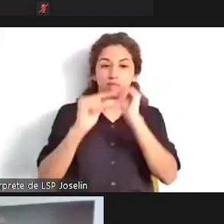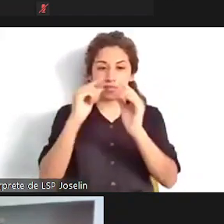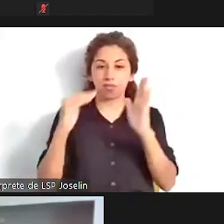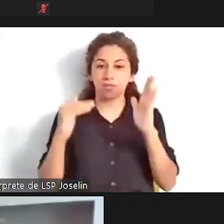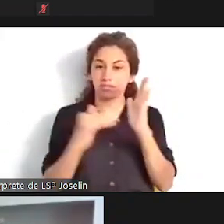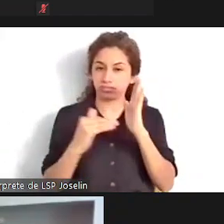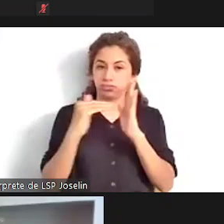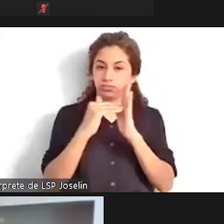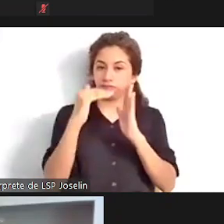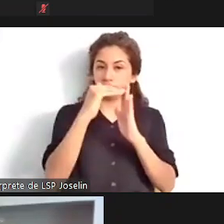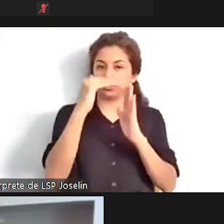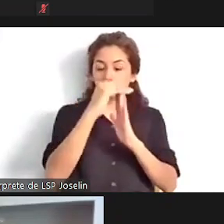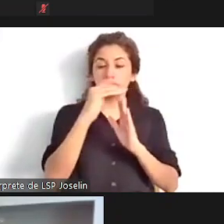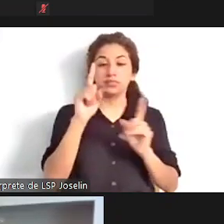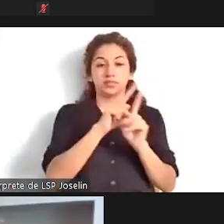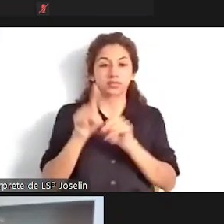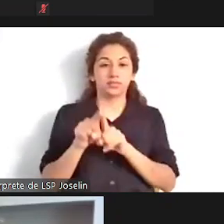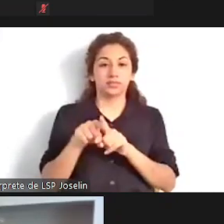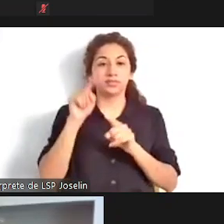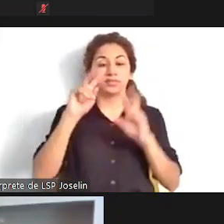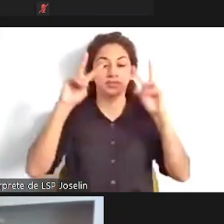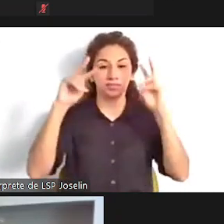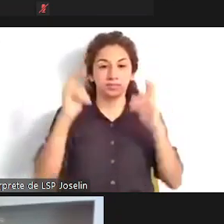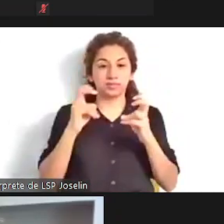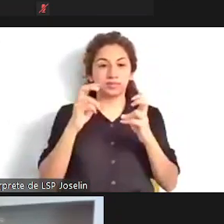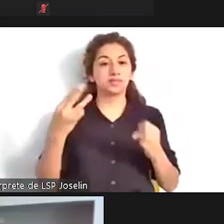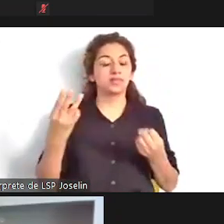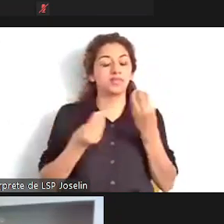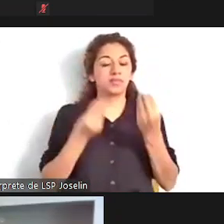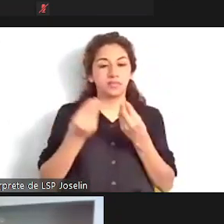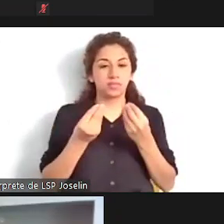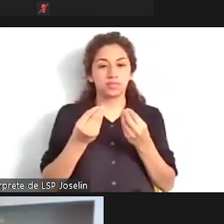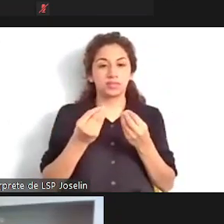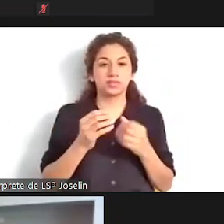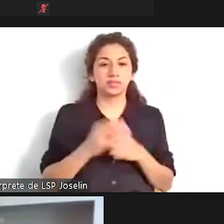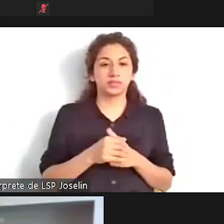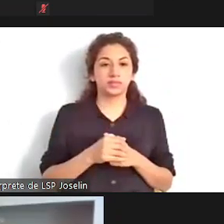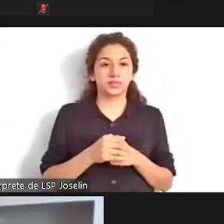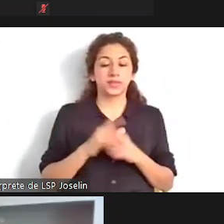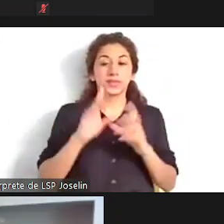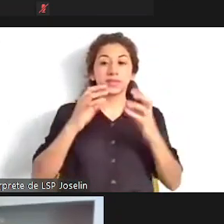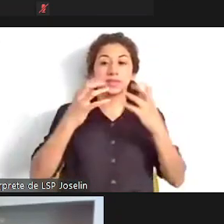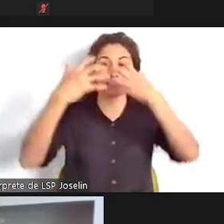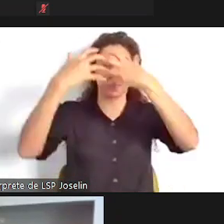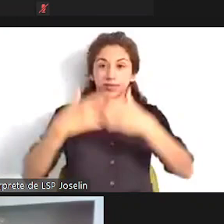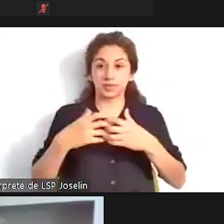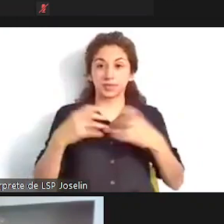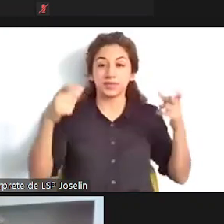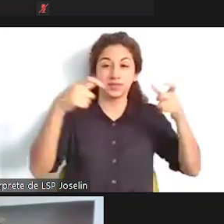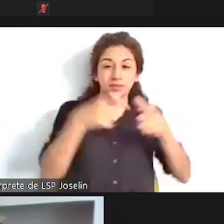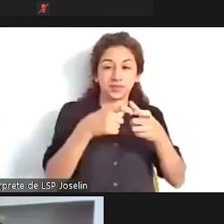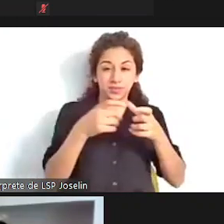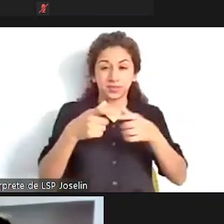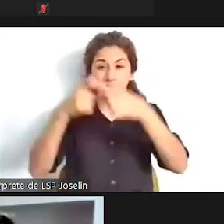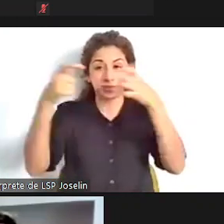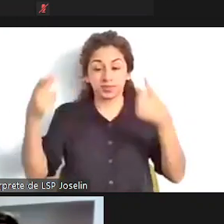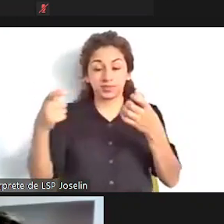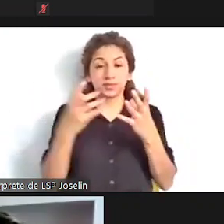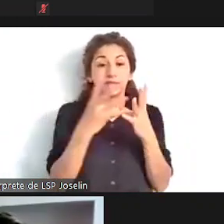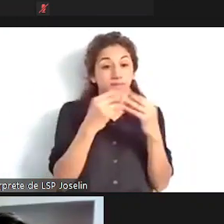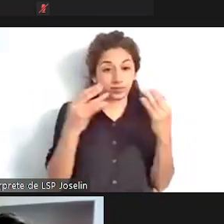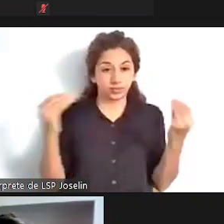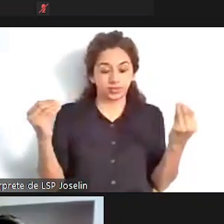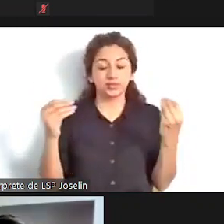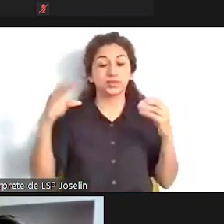thinking ahead gradually within this logic of supply chains small and medium